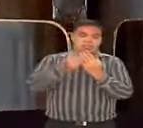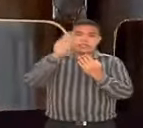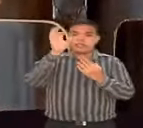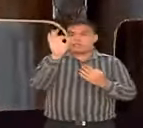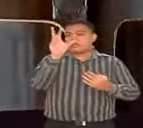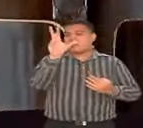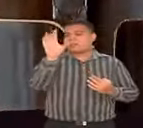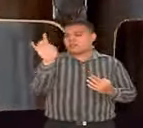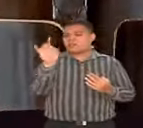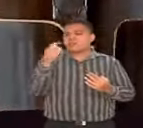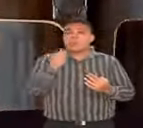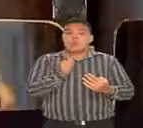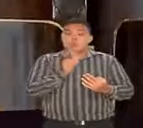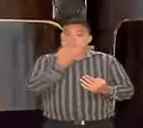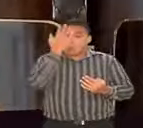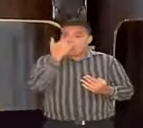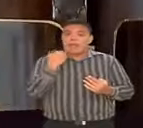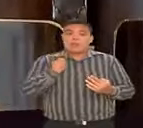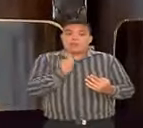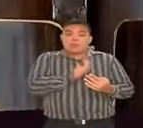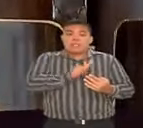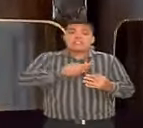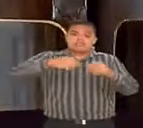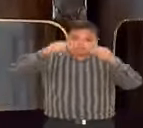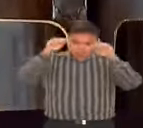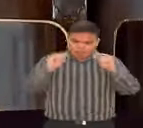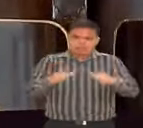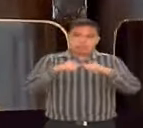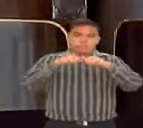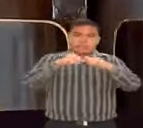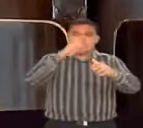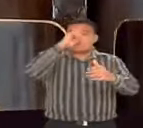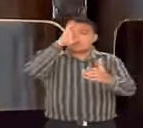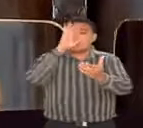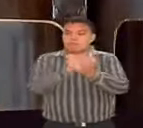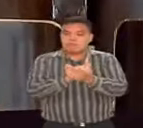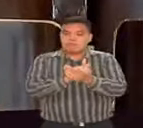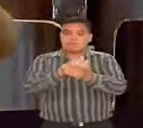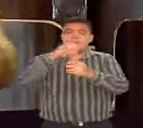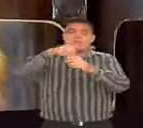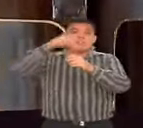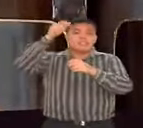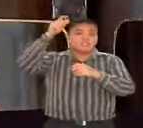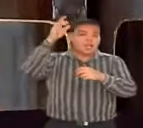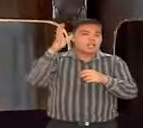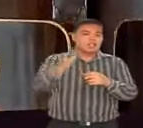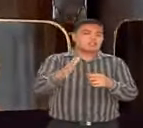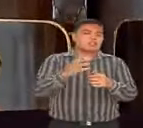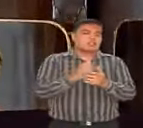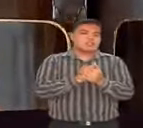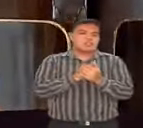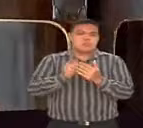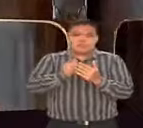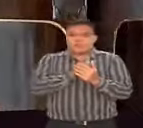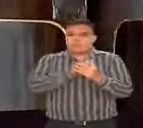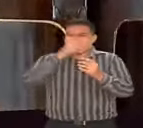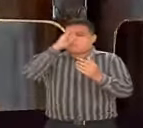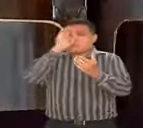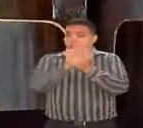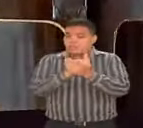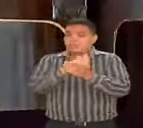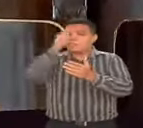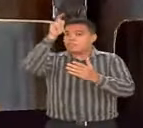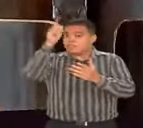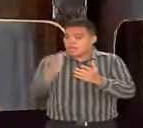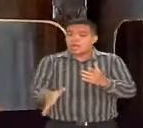before us because we still believe. We still believe in God. We still believe